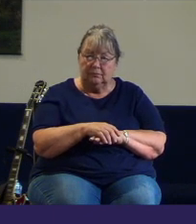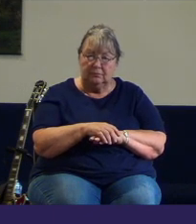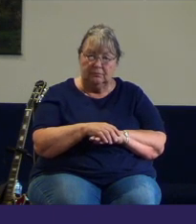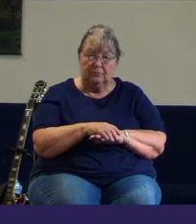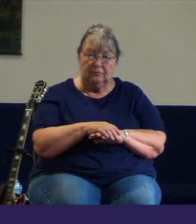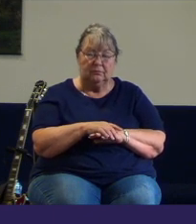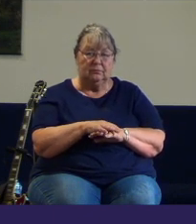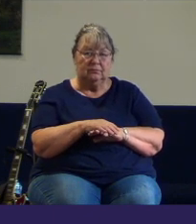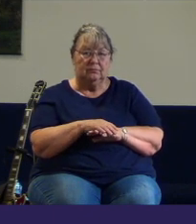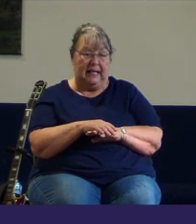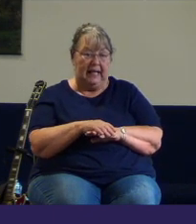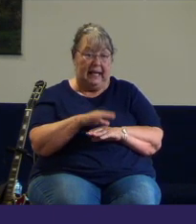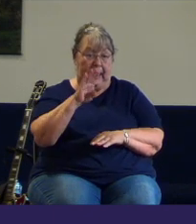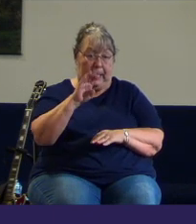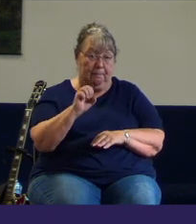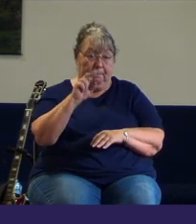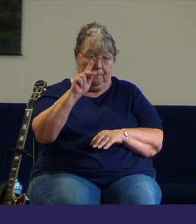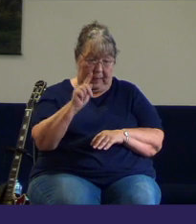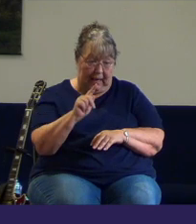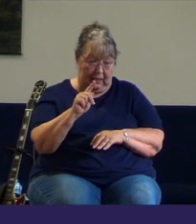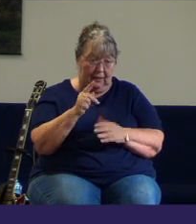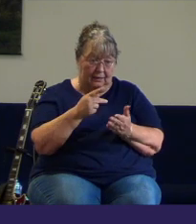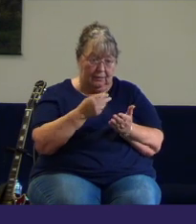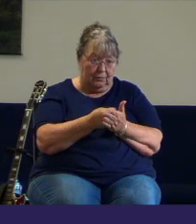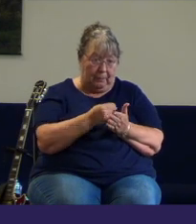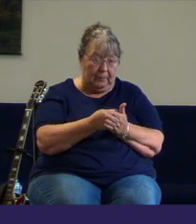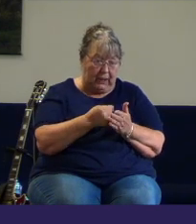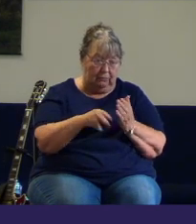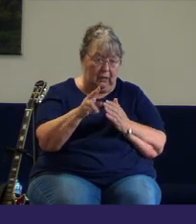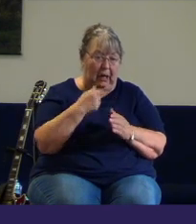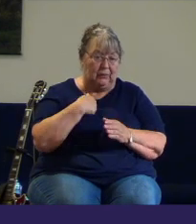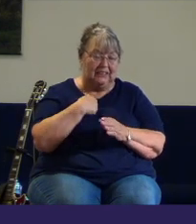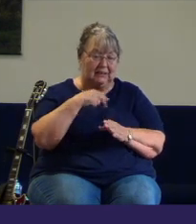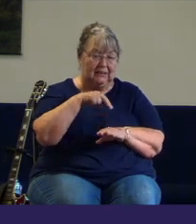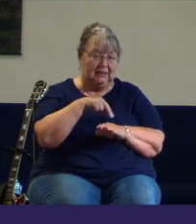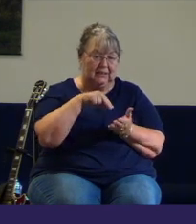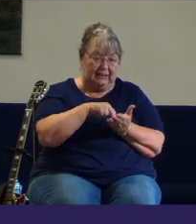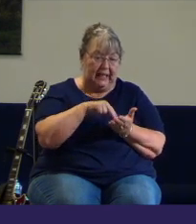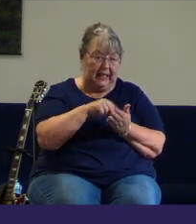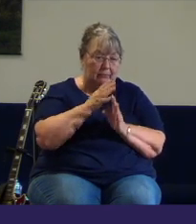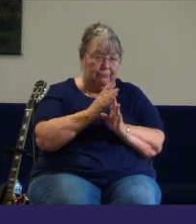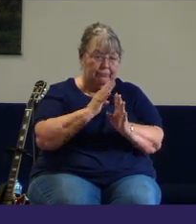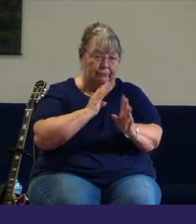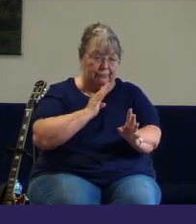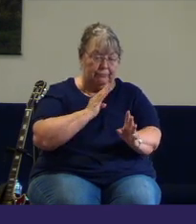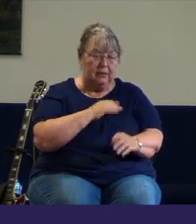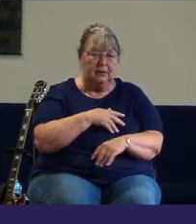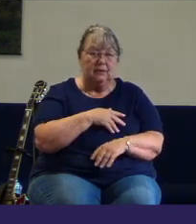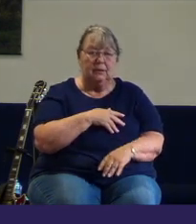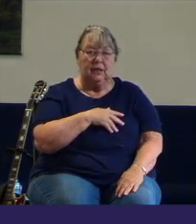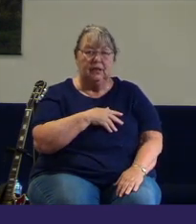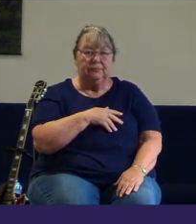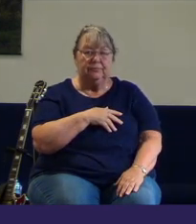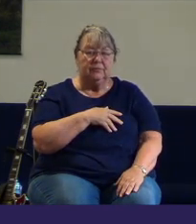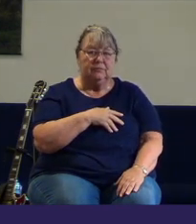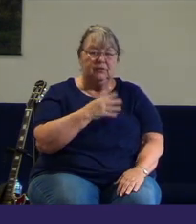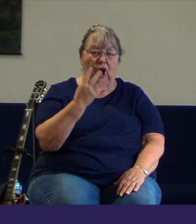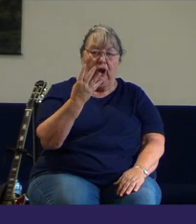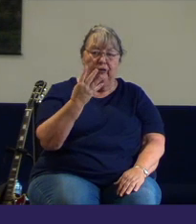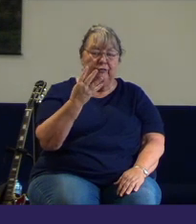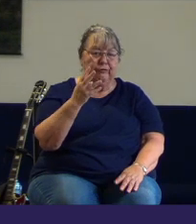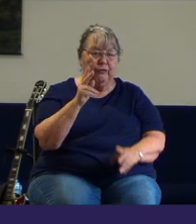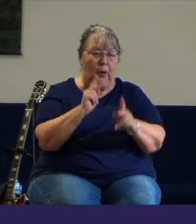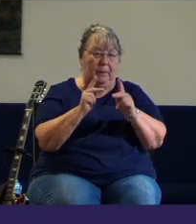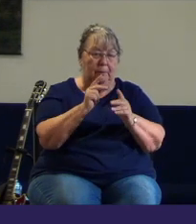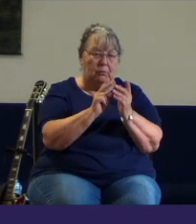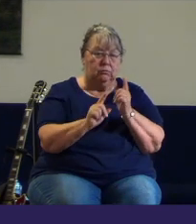see the teller and to make a deposit of Sunday's offerings. And I'm standing there, and there's like four or five people in front of me, and there's a